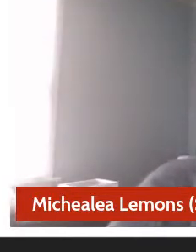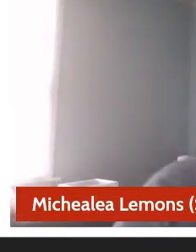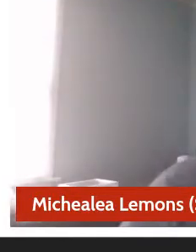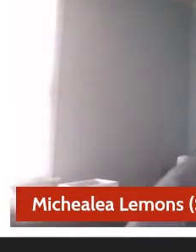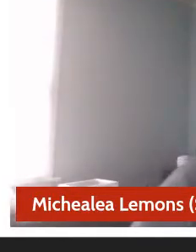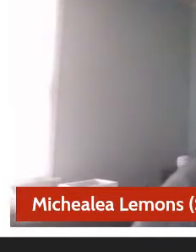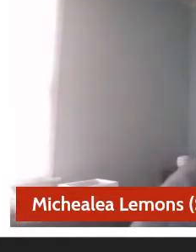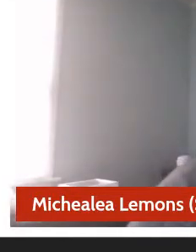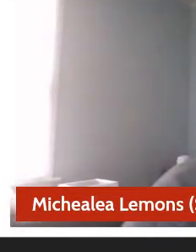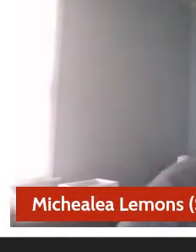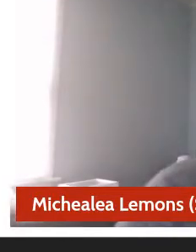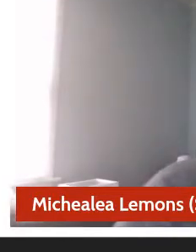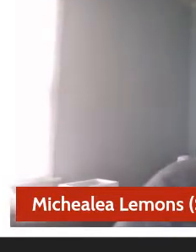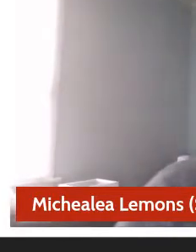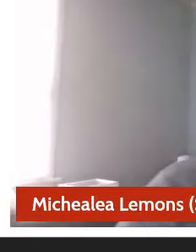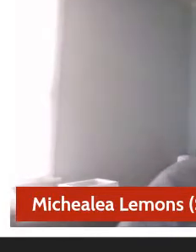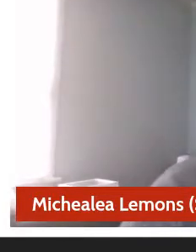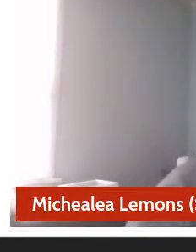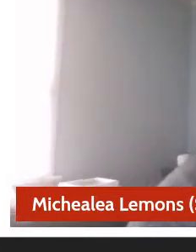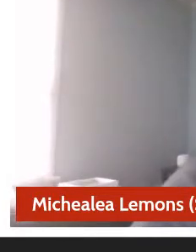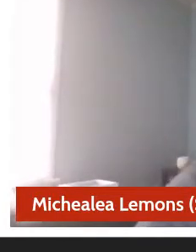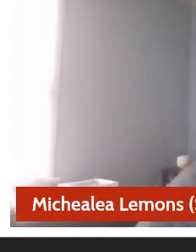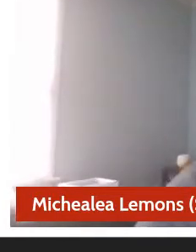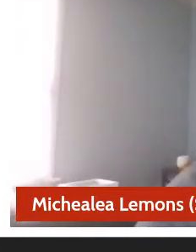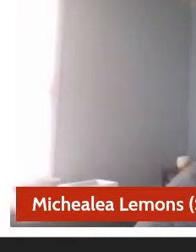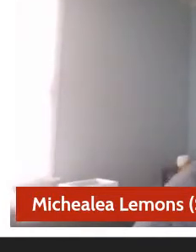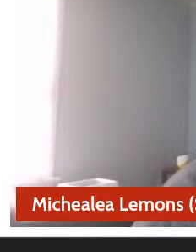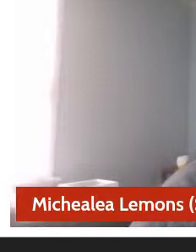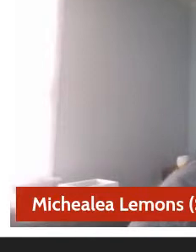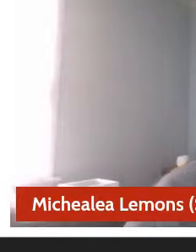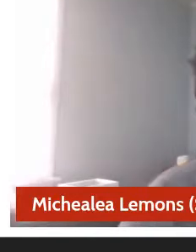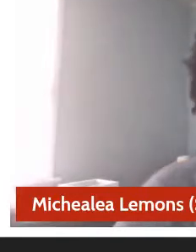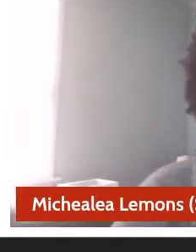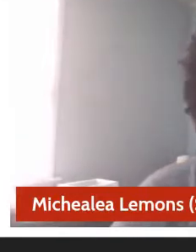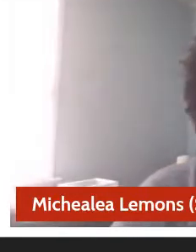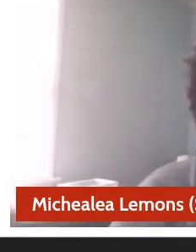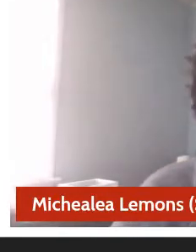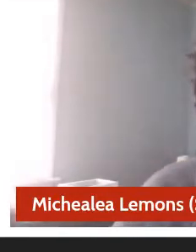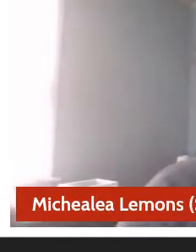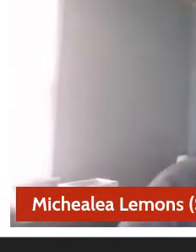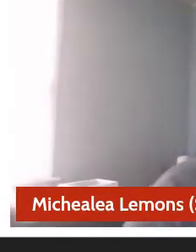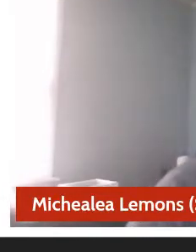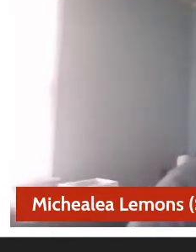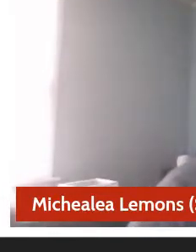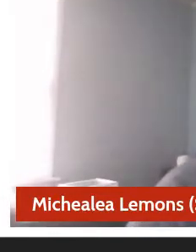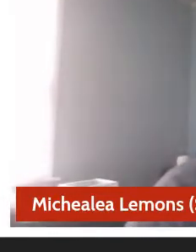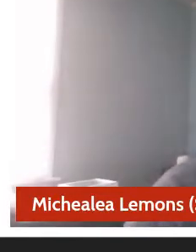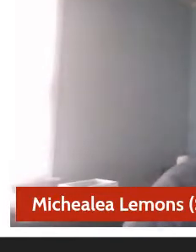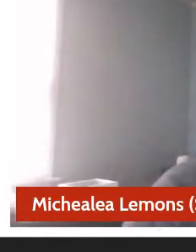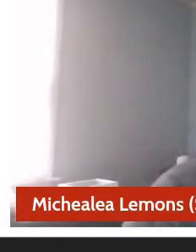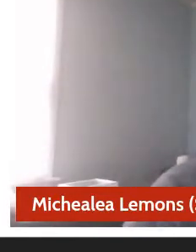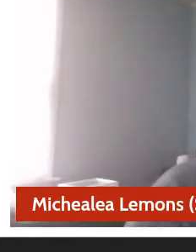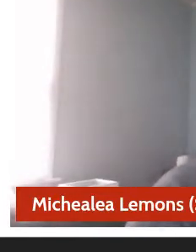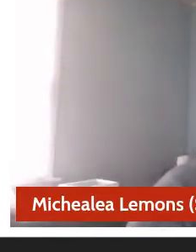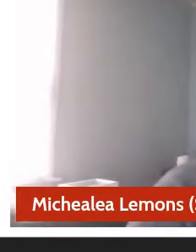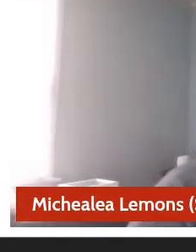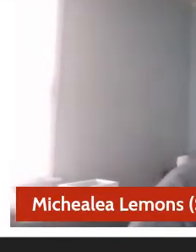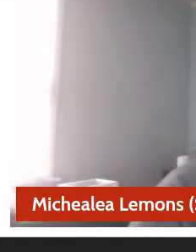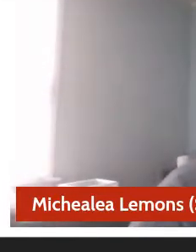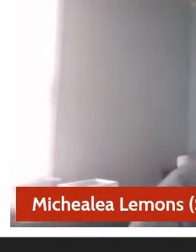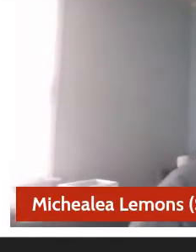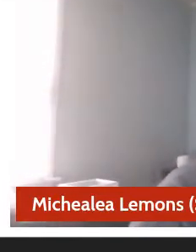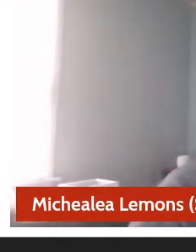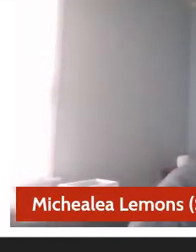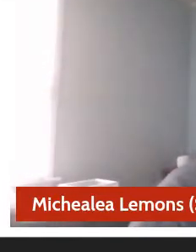But in preparation for that, the event does end 2 hours before kickoff. So there is time to attend the